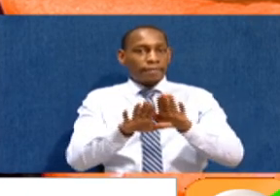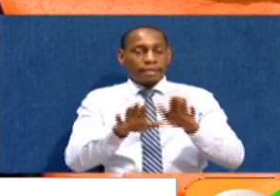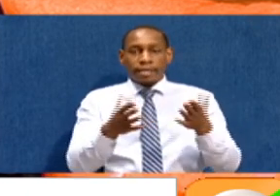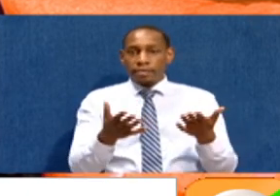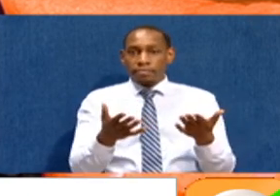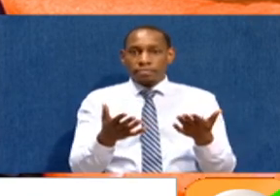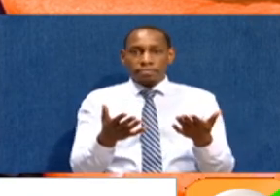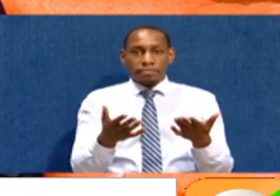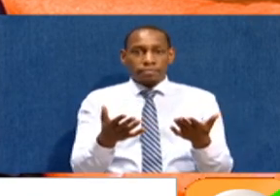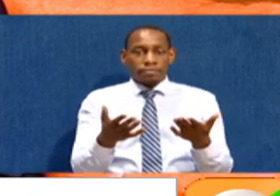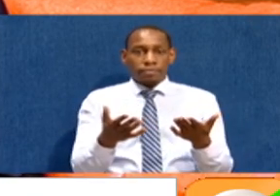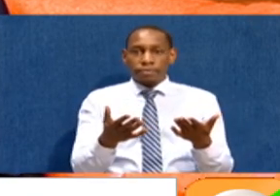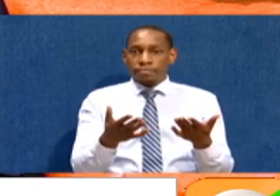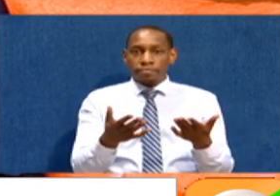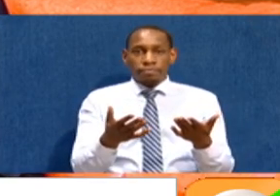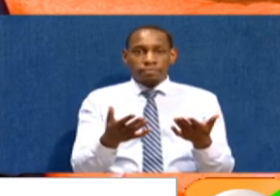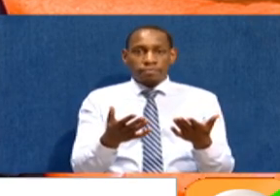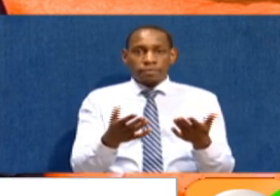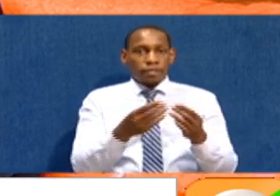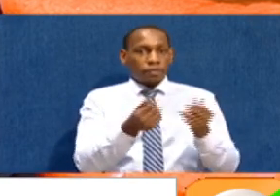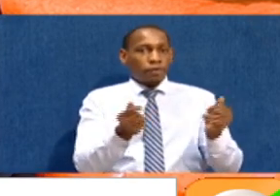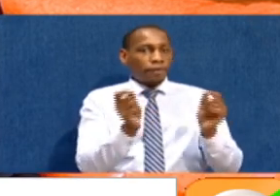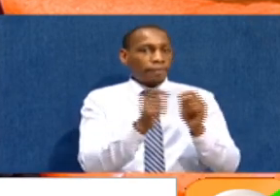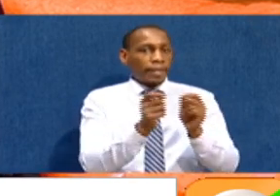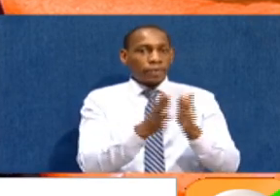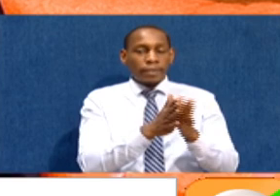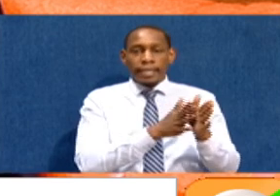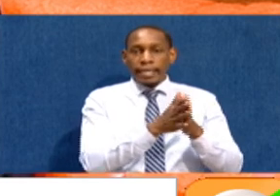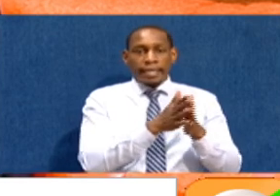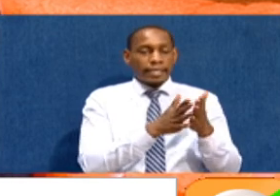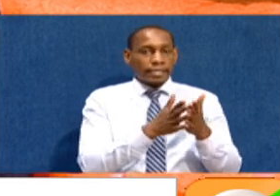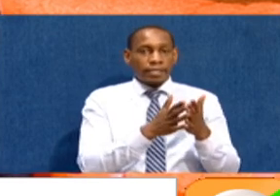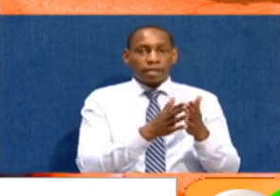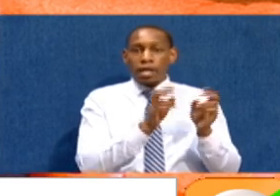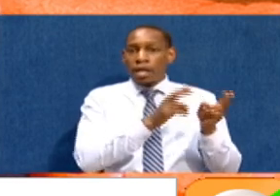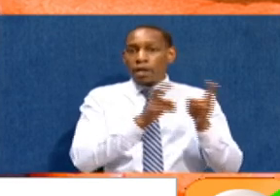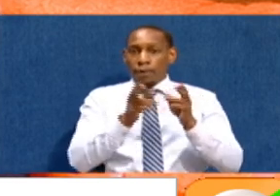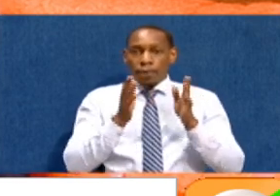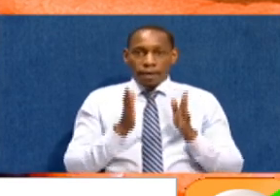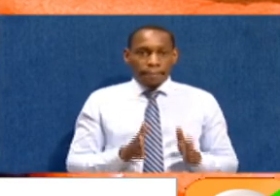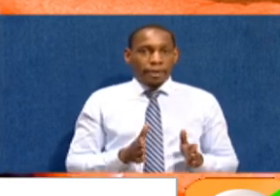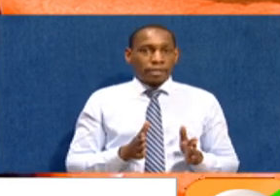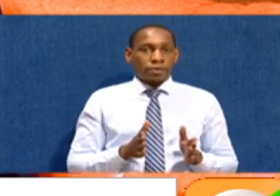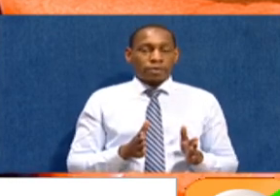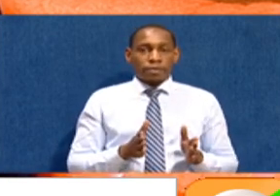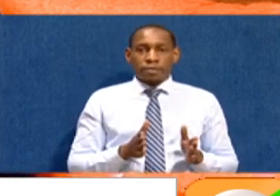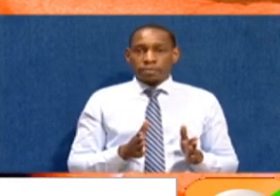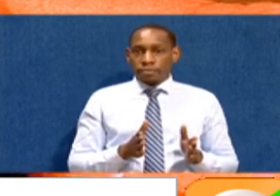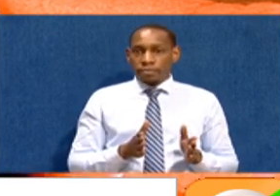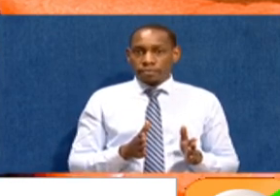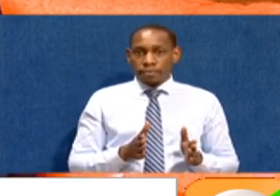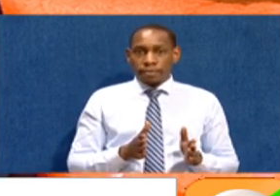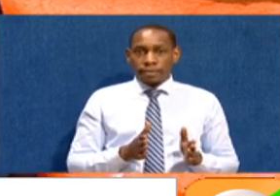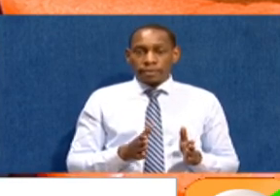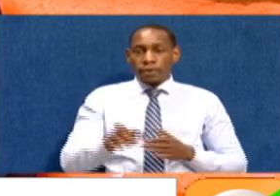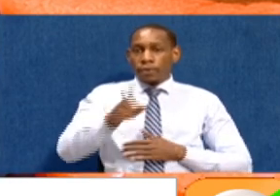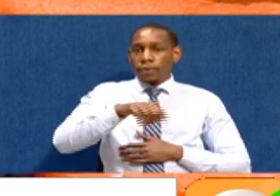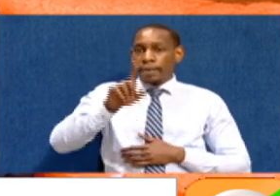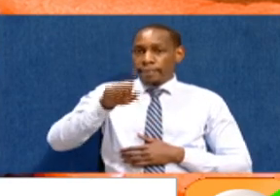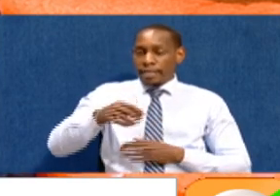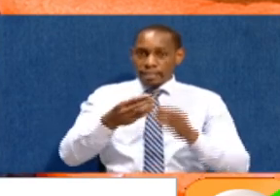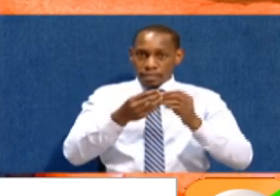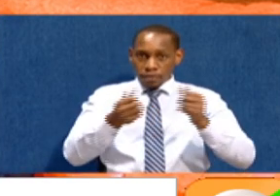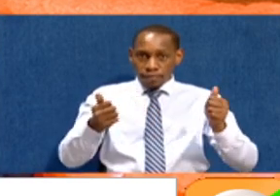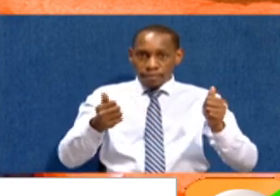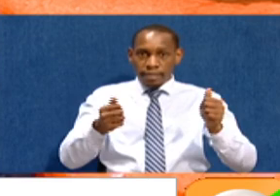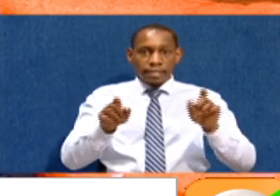not assuage the pain and hunger in the ordinary person's belly. We must address